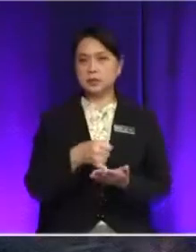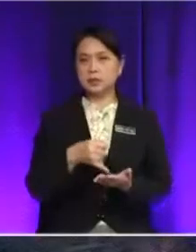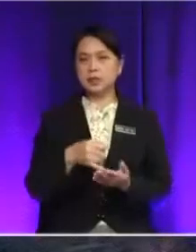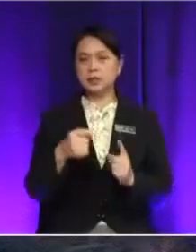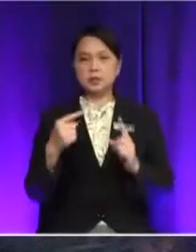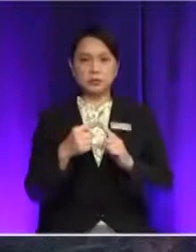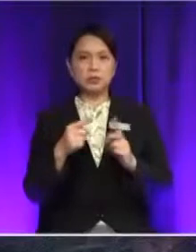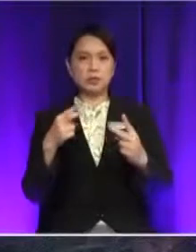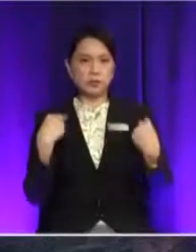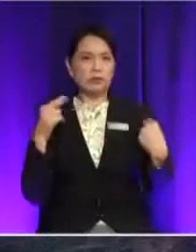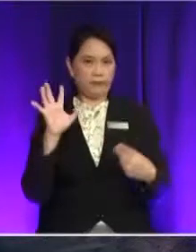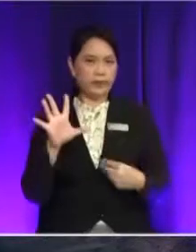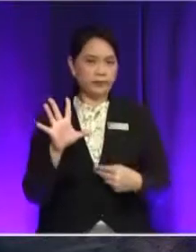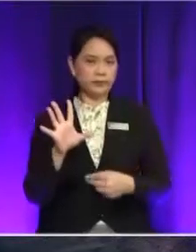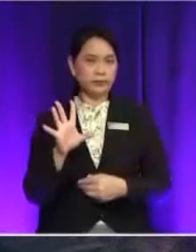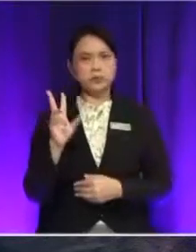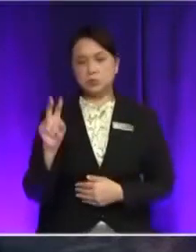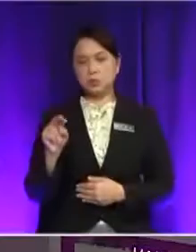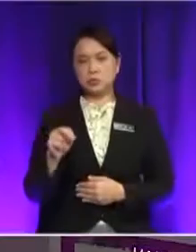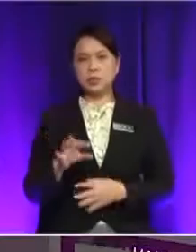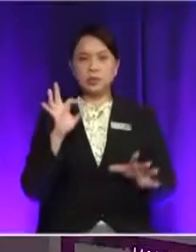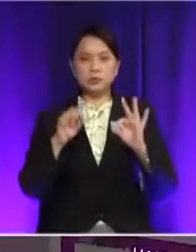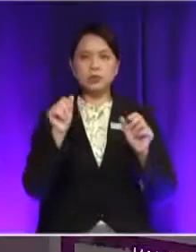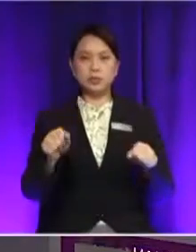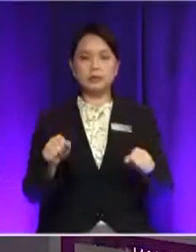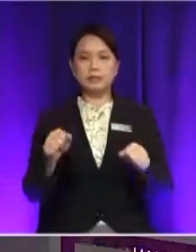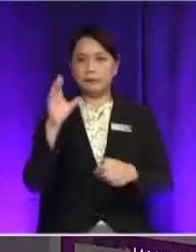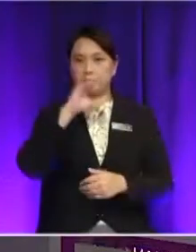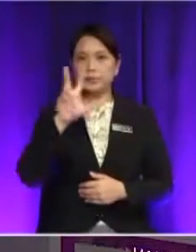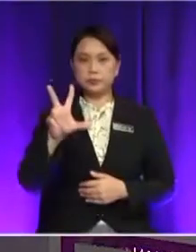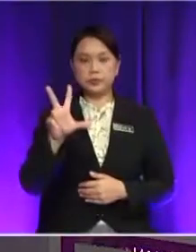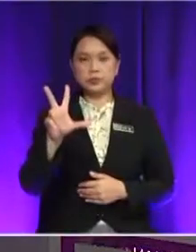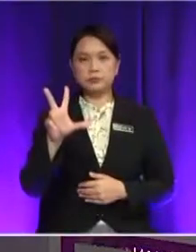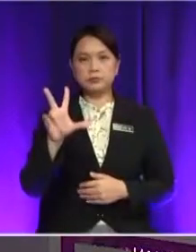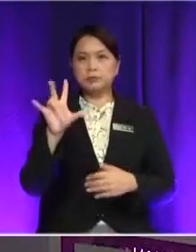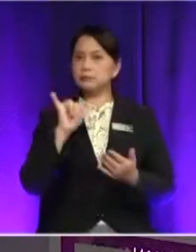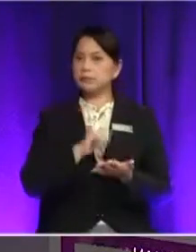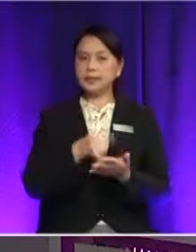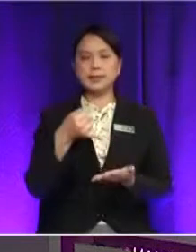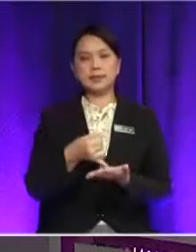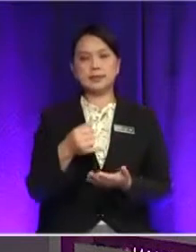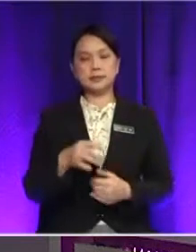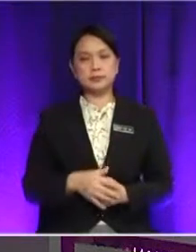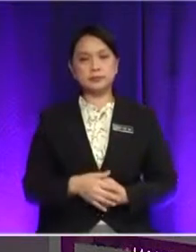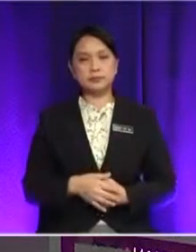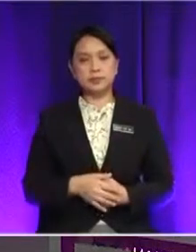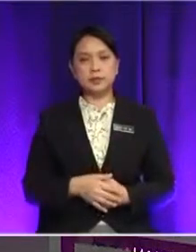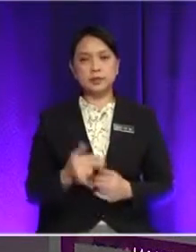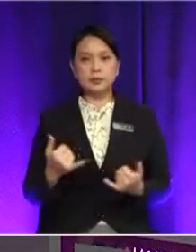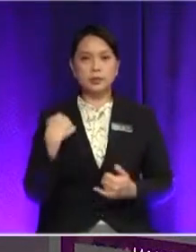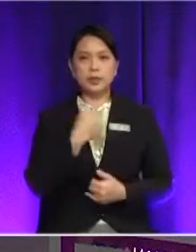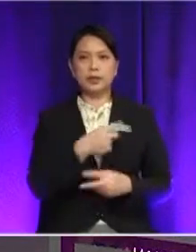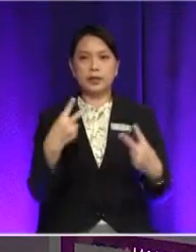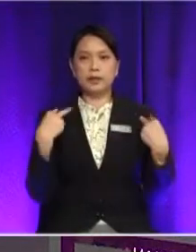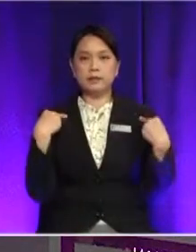range. Exactly. Mm-hmm. As long as if you can find 3 words and that's it, well, it's done. Mm-hmm. All right. So now we have come to the